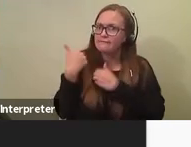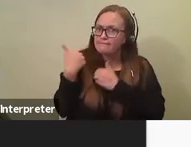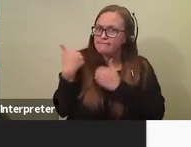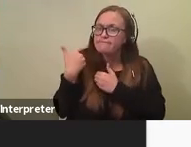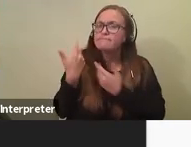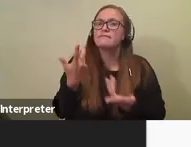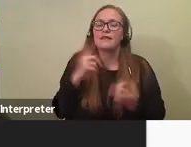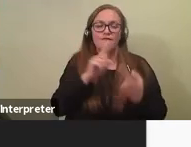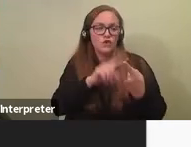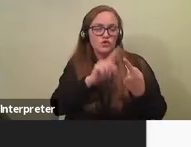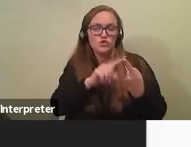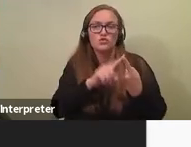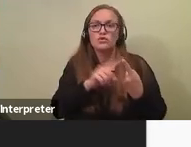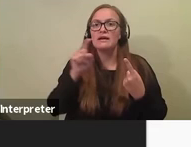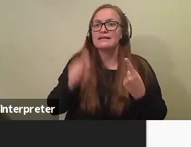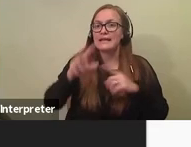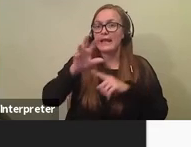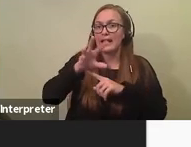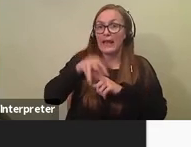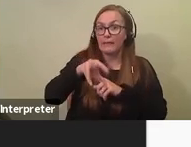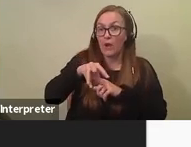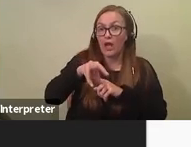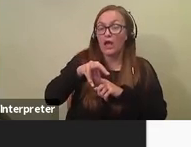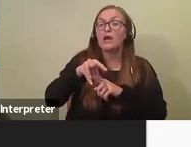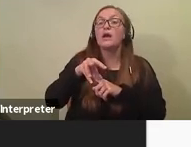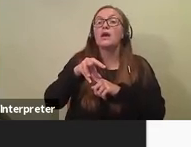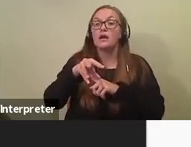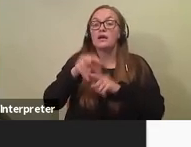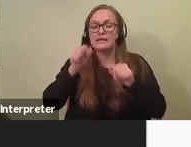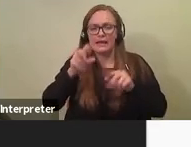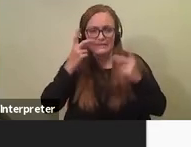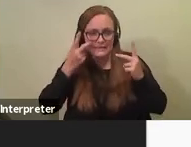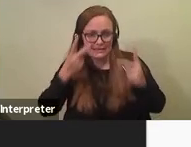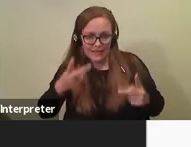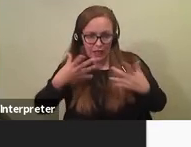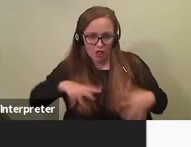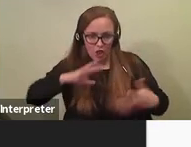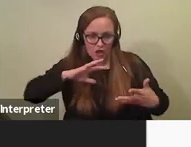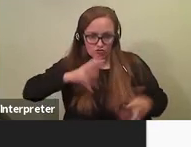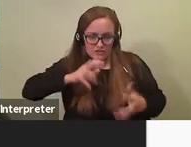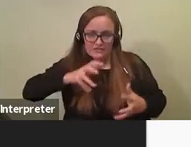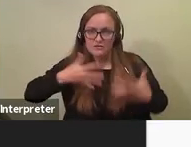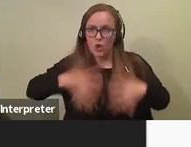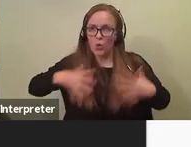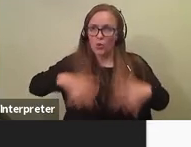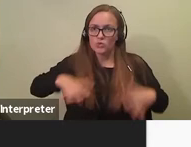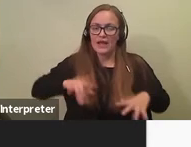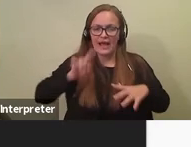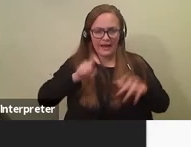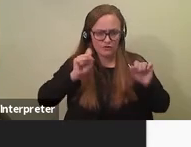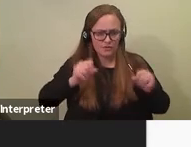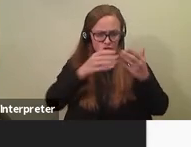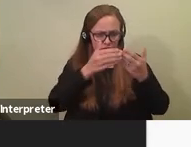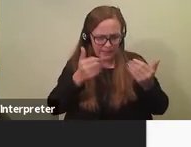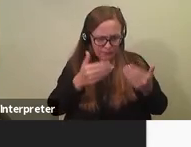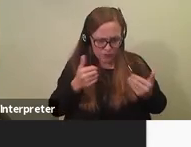have to have some sort of camera to look at your laundry in front of you. You'd have to be able to separate each piece of clothes from the rest of the